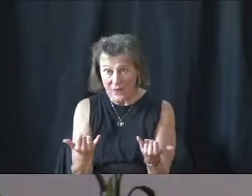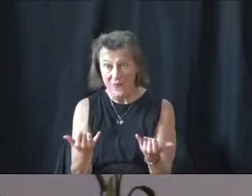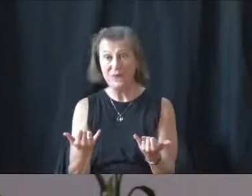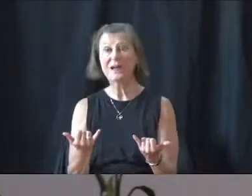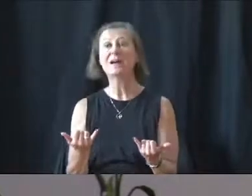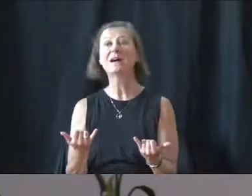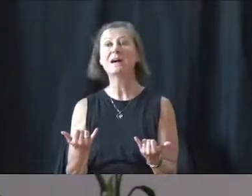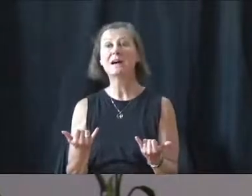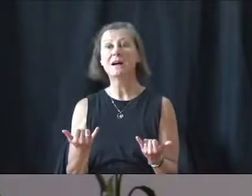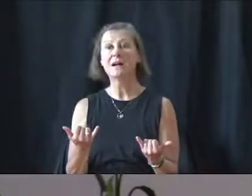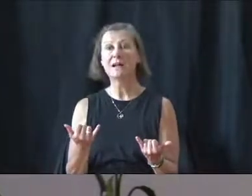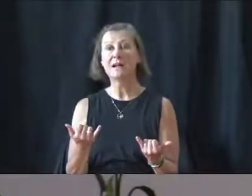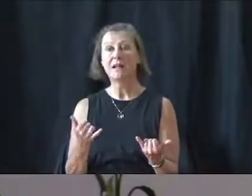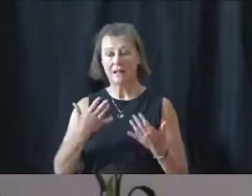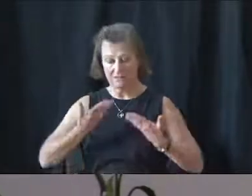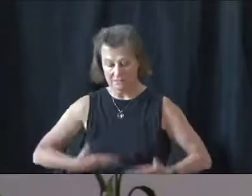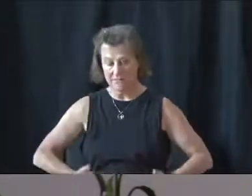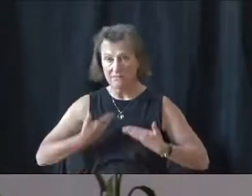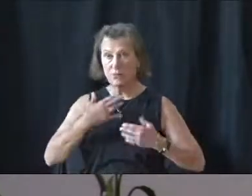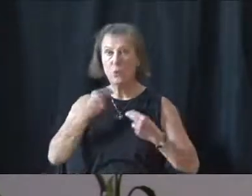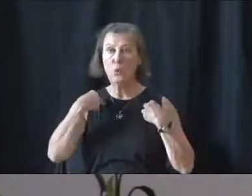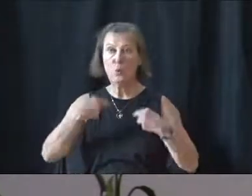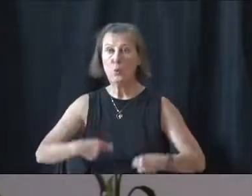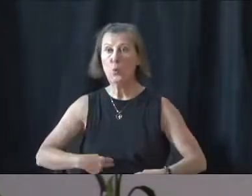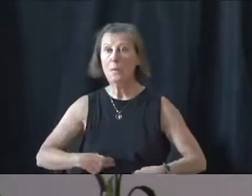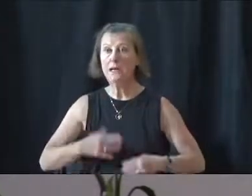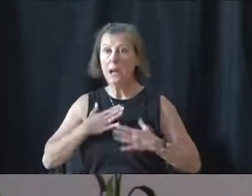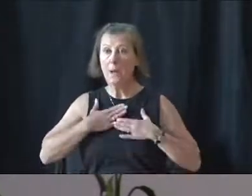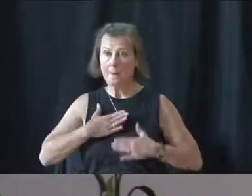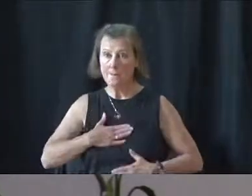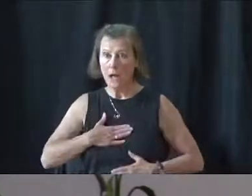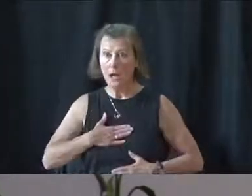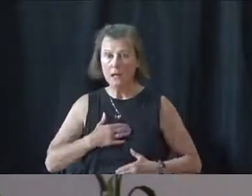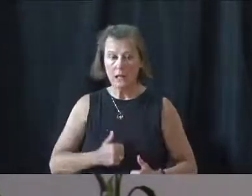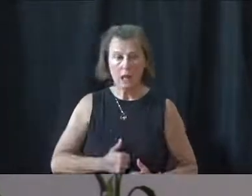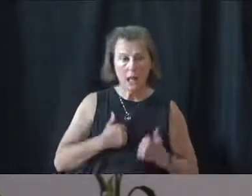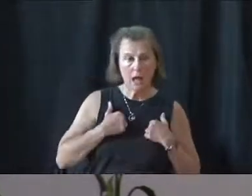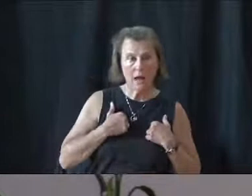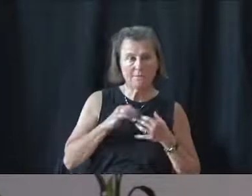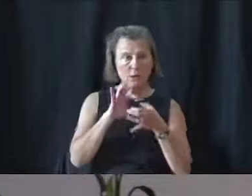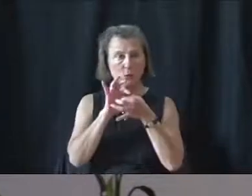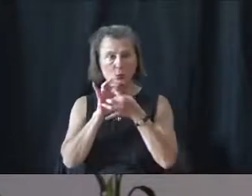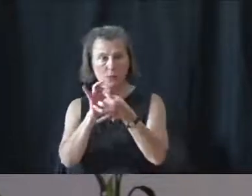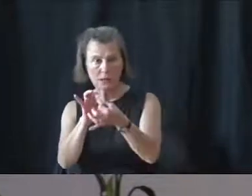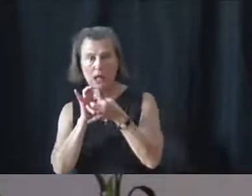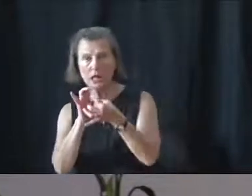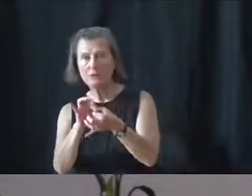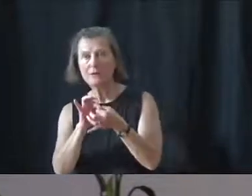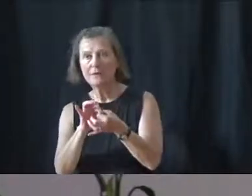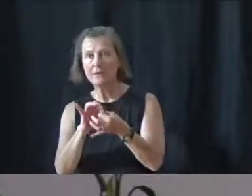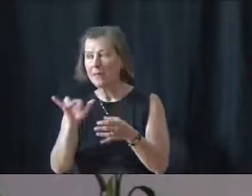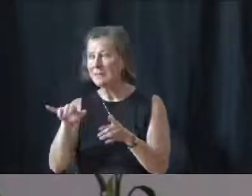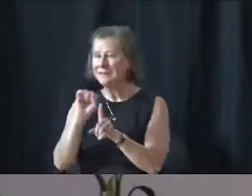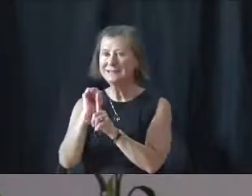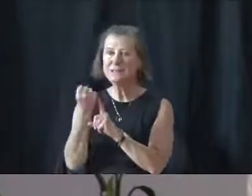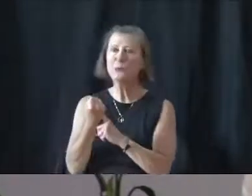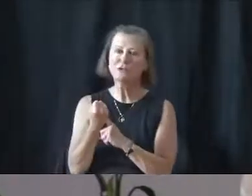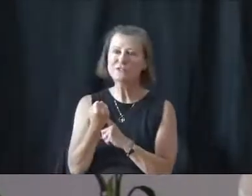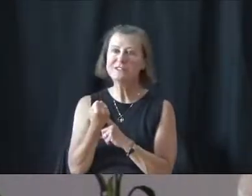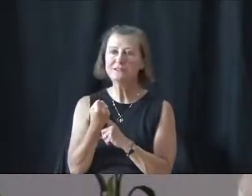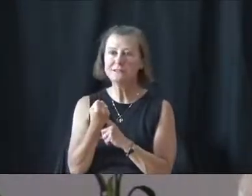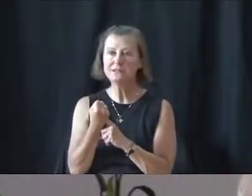This human body, this life, these relationships, this situation